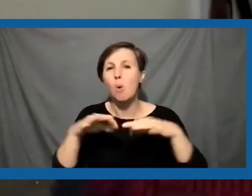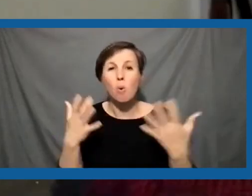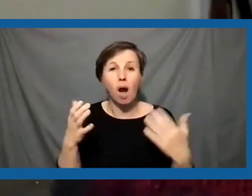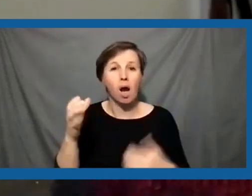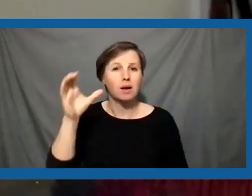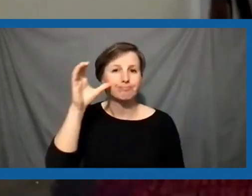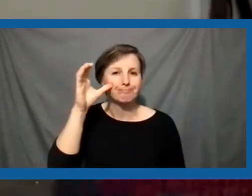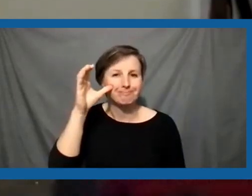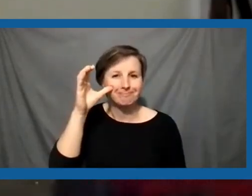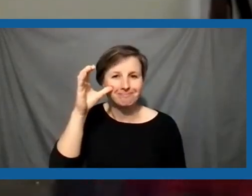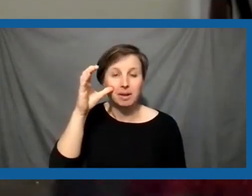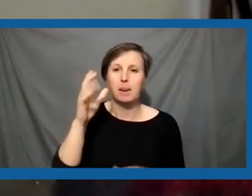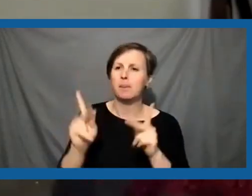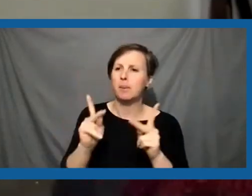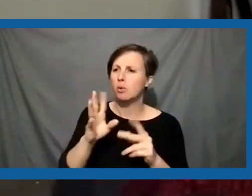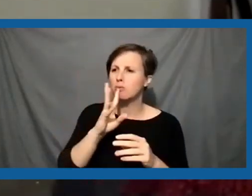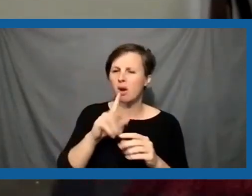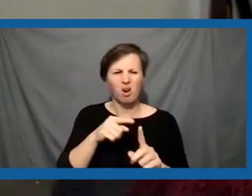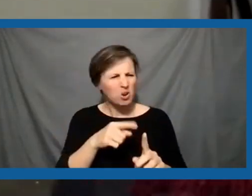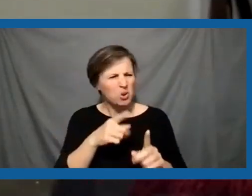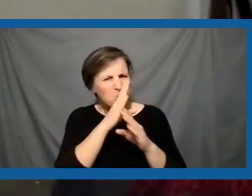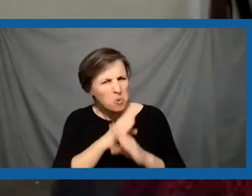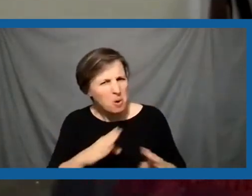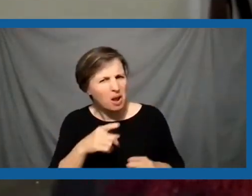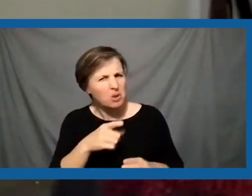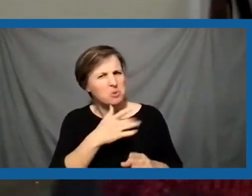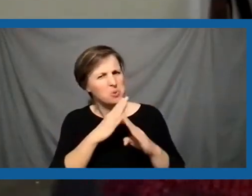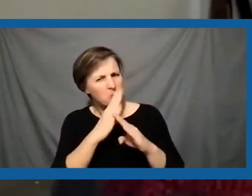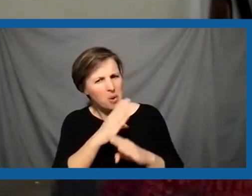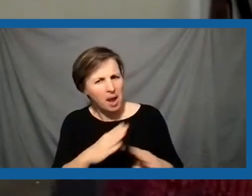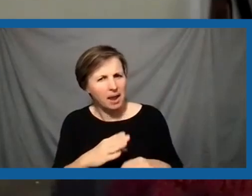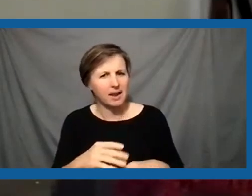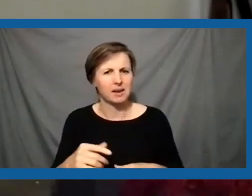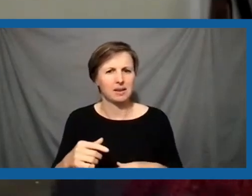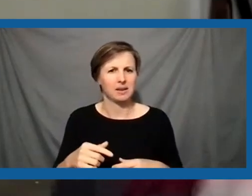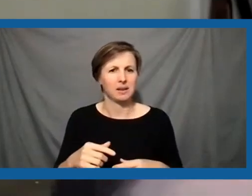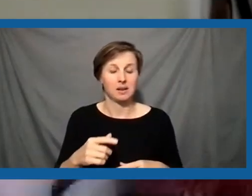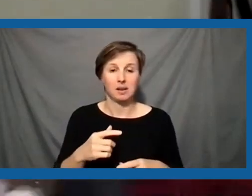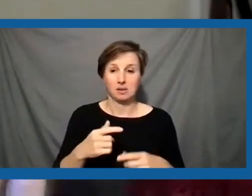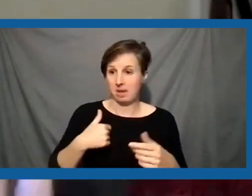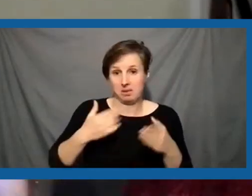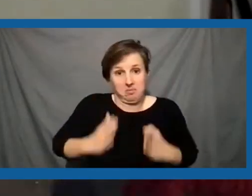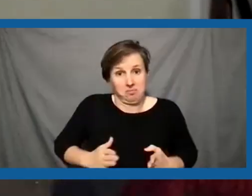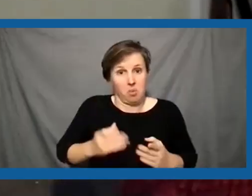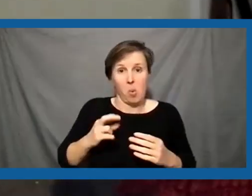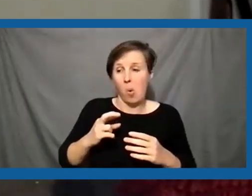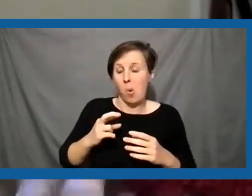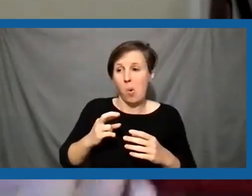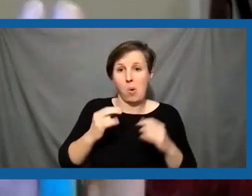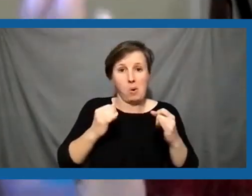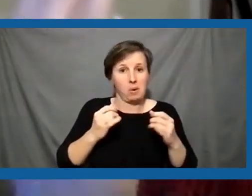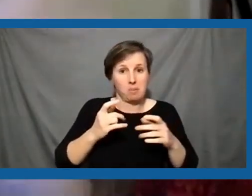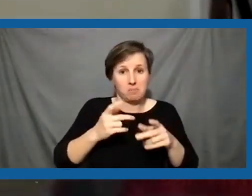of people always comment about how quiet I am as an individual or as a professional, but a lot of times I'm listening to the other side.